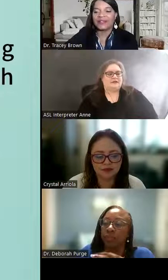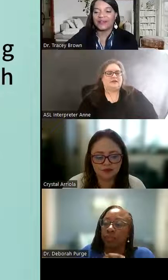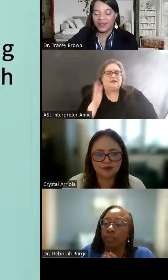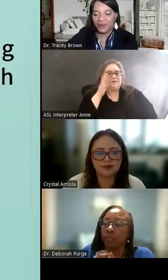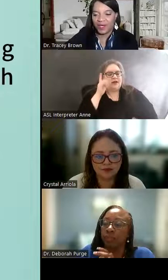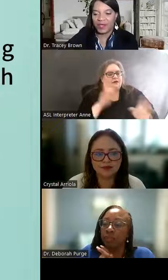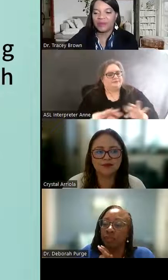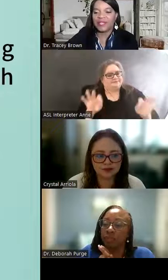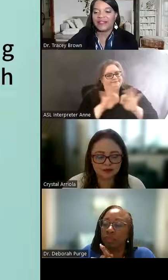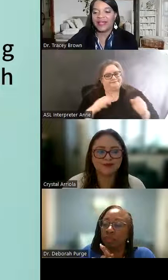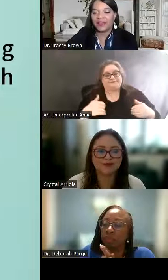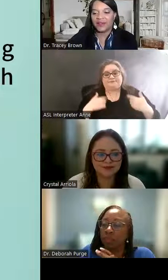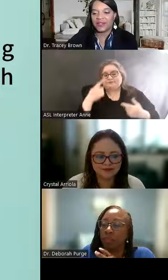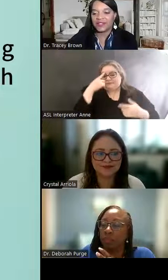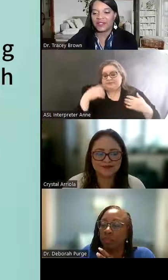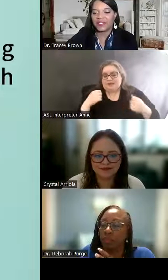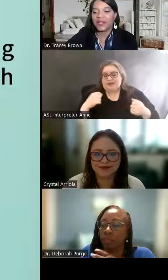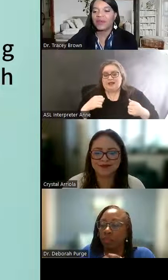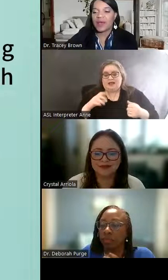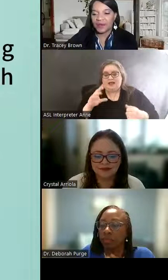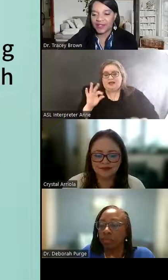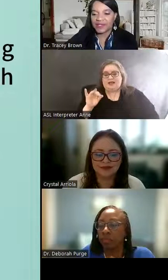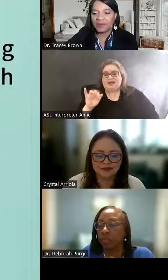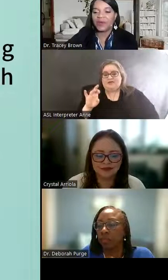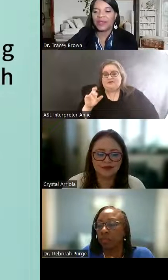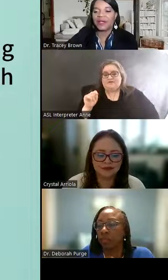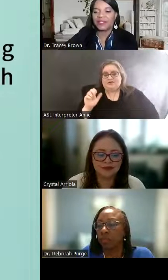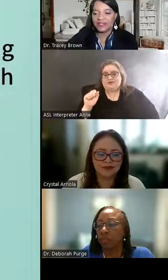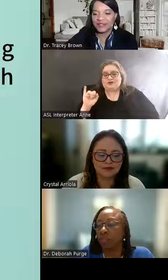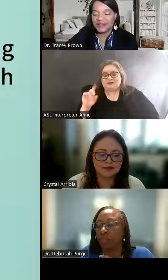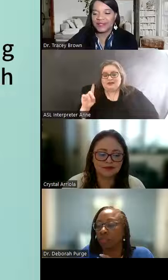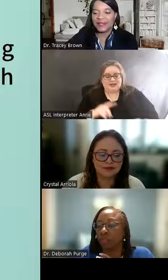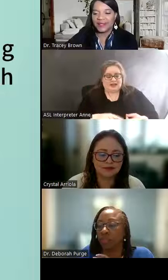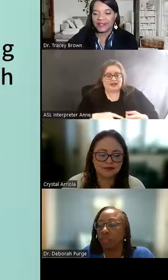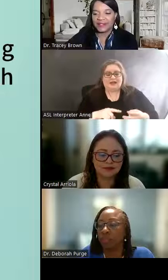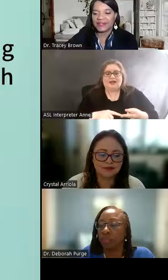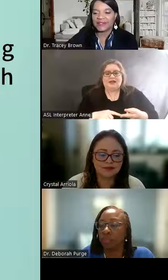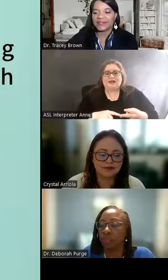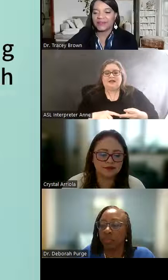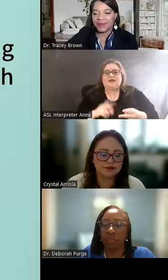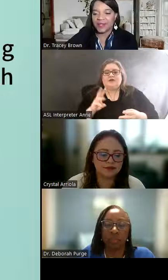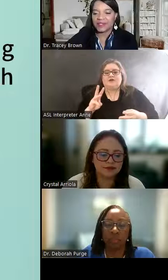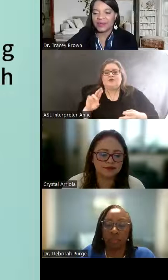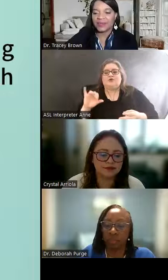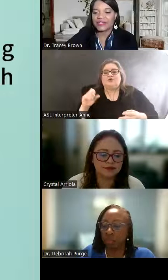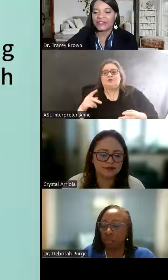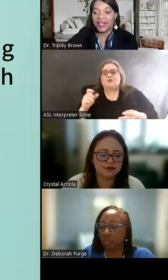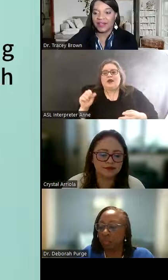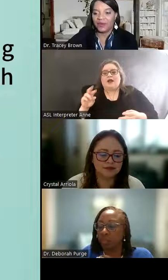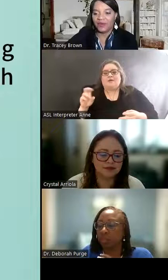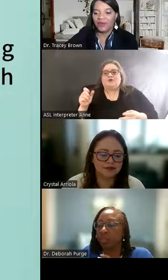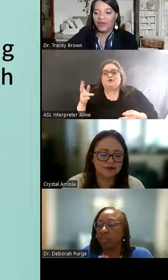are implementing that in our district. Wraparound support, yes. Wraparound support